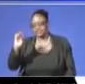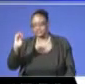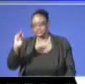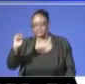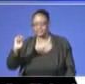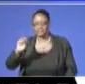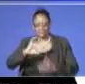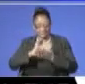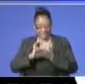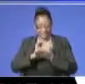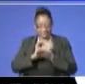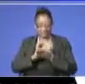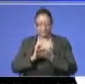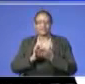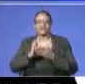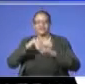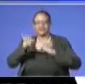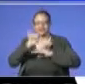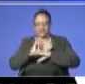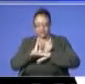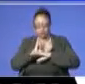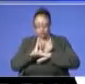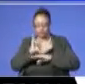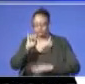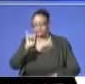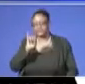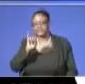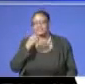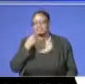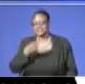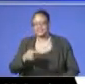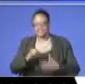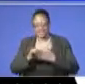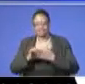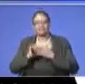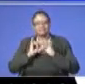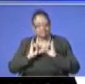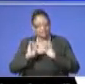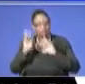Immigration Minister the Honorable Ellsworth Johnson says that's still the plan.